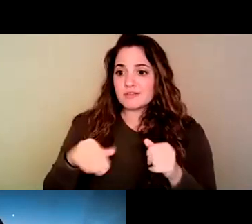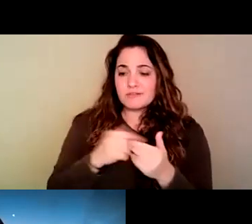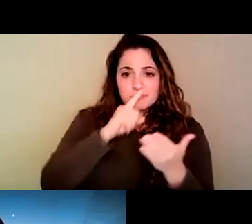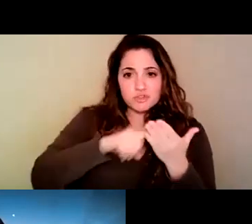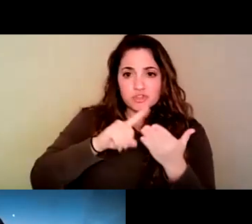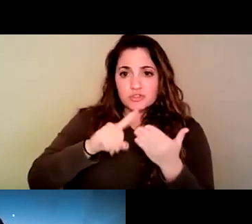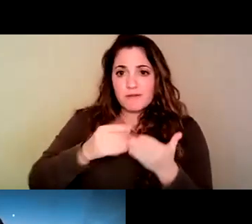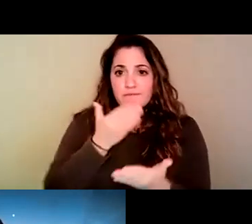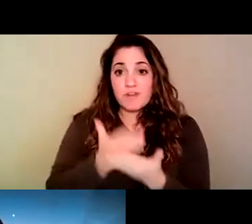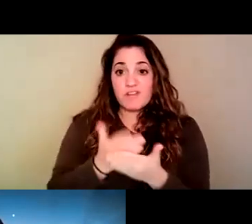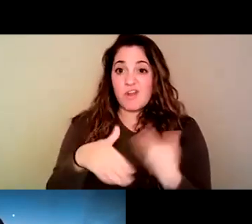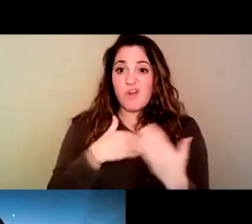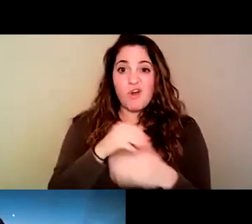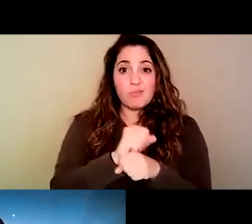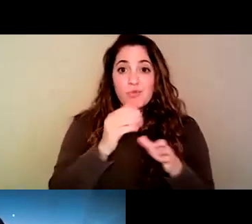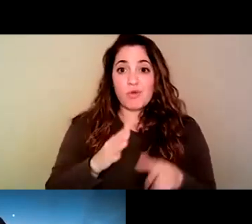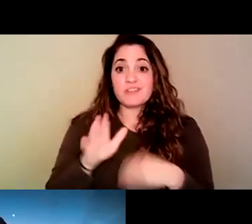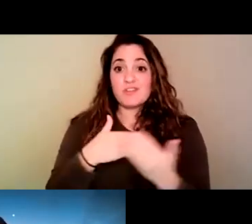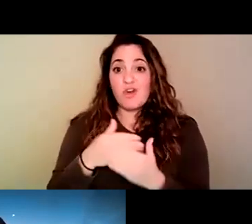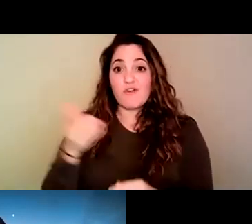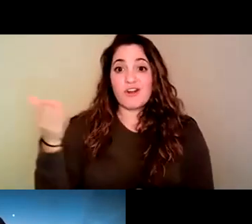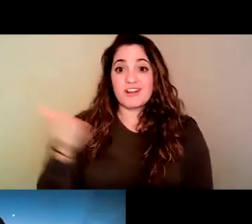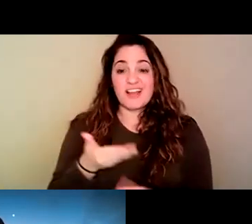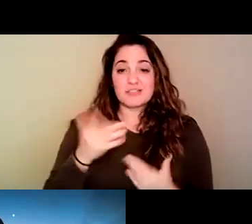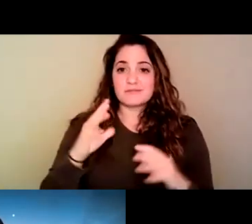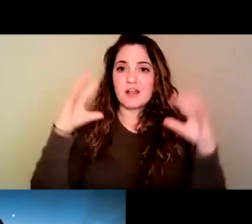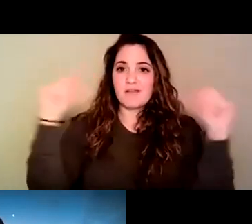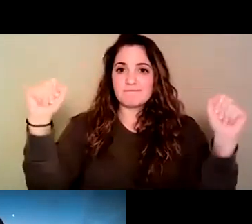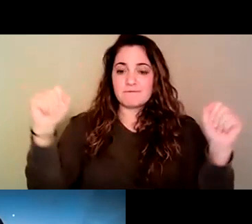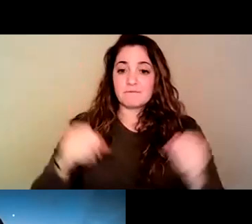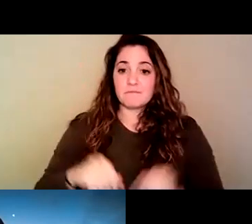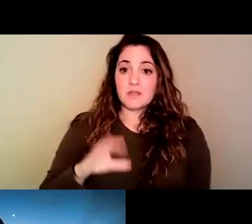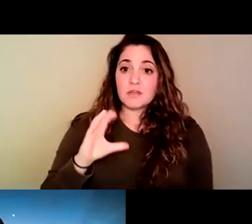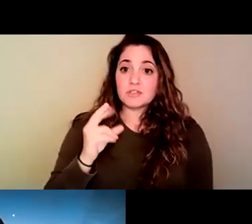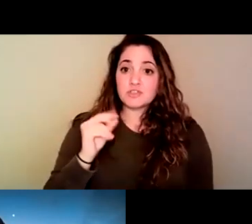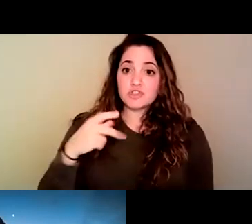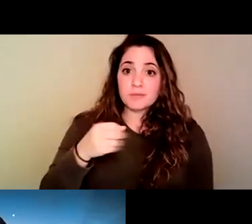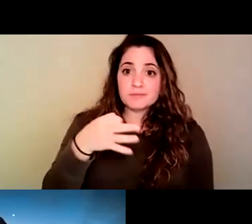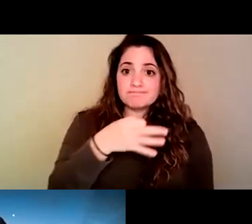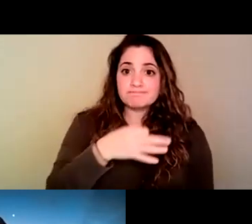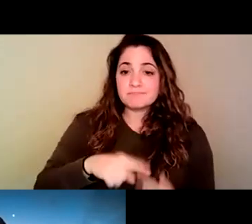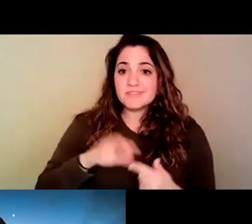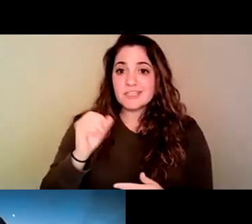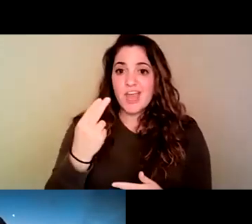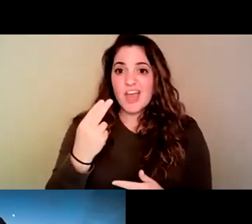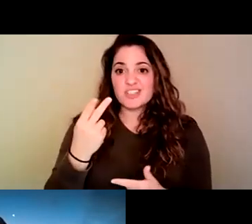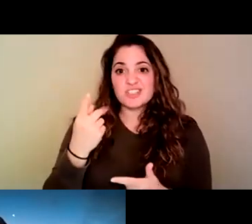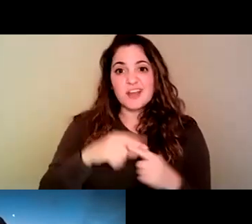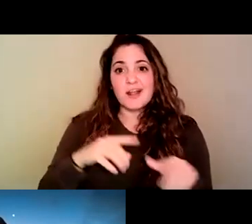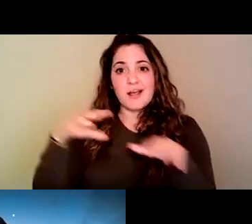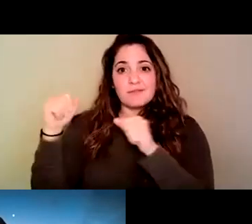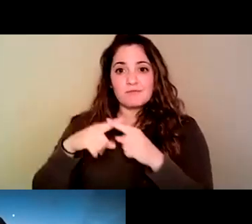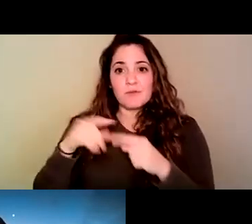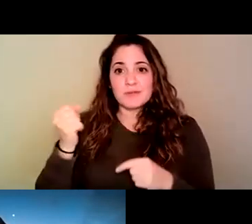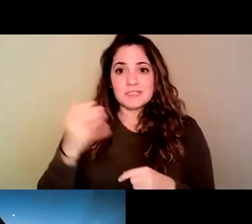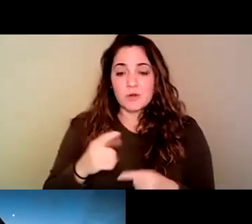our employees and our guests were out of the building. All the chips and the cash had to be removed from the casino. And then food and beverage had to be